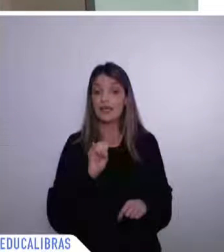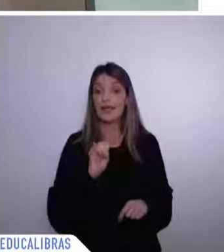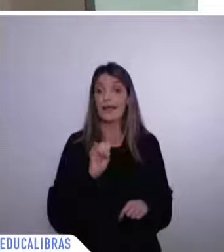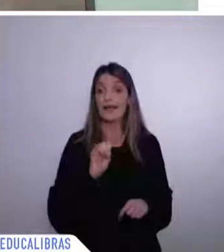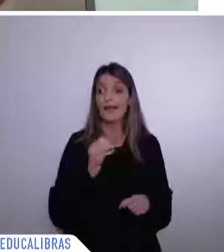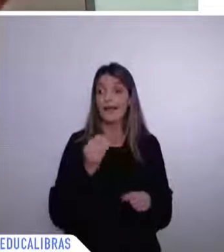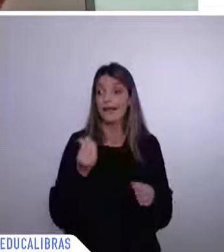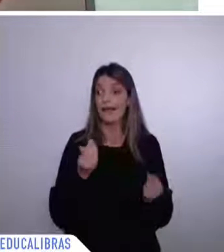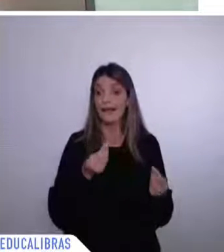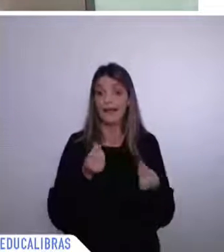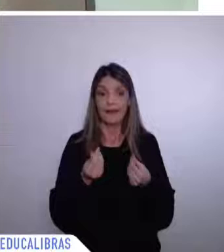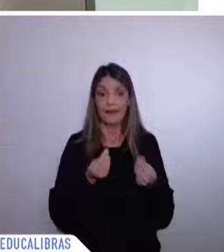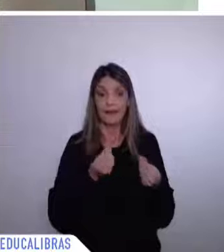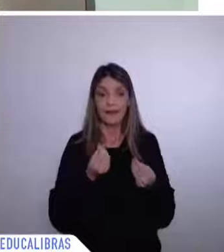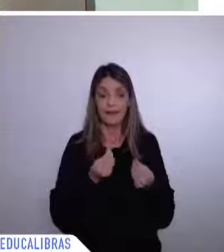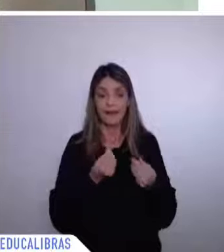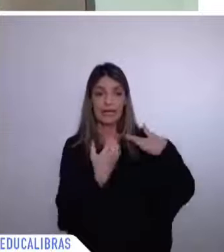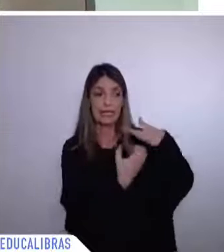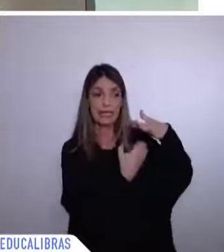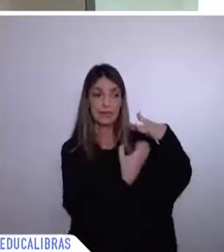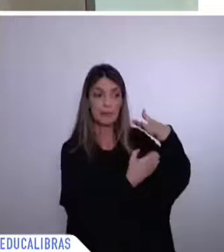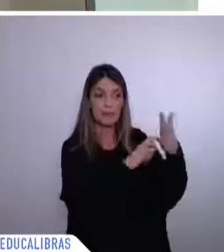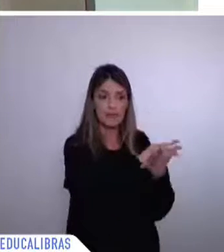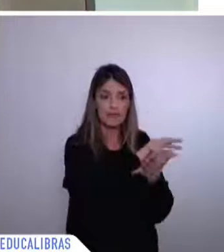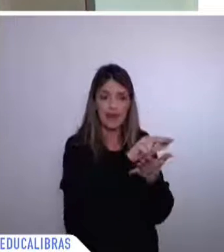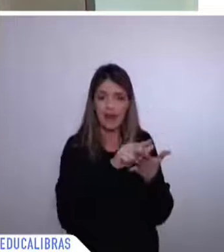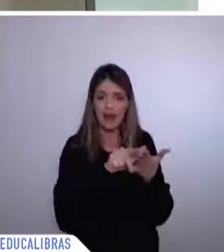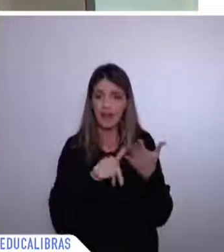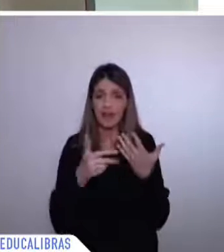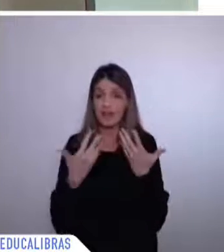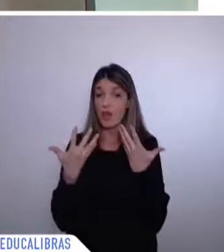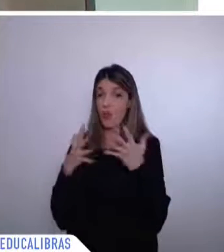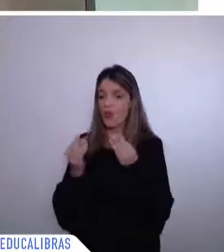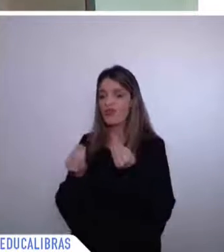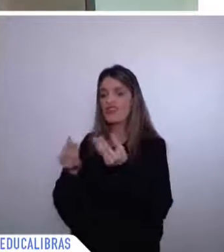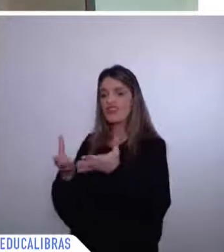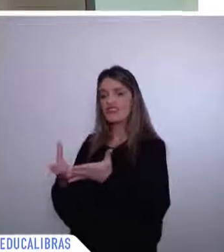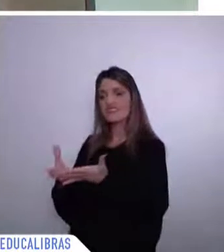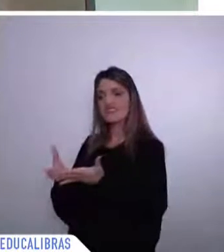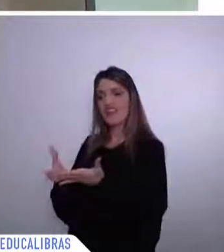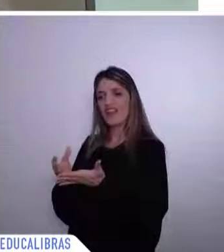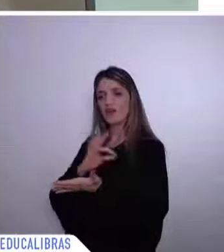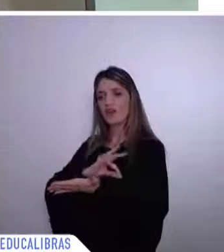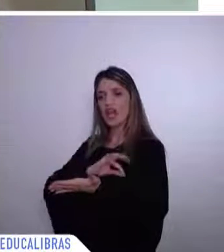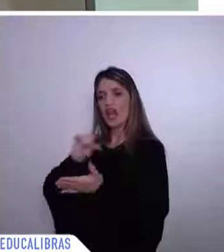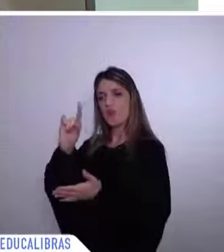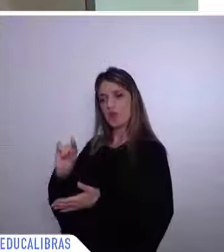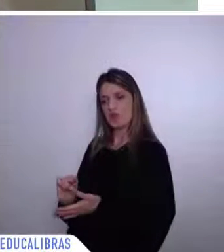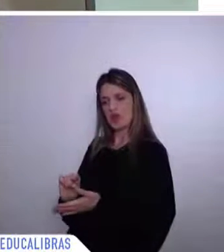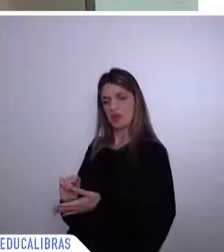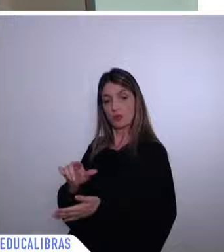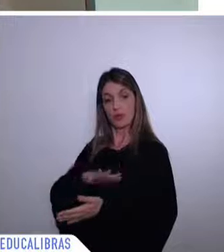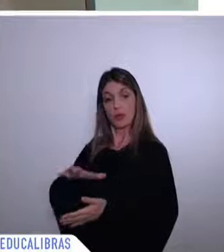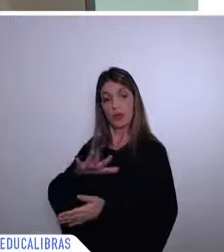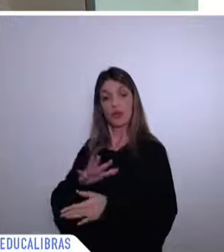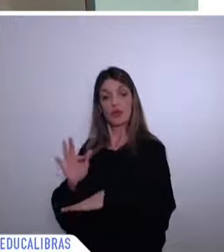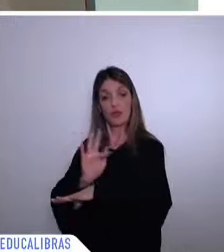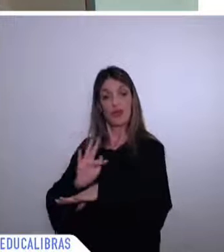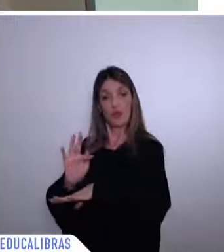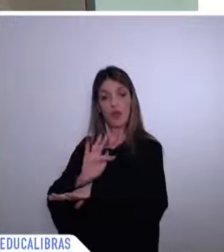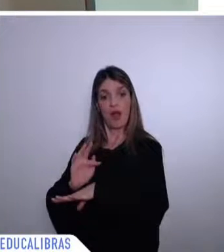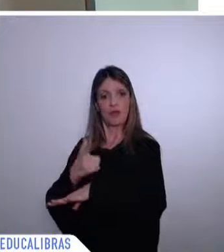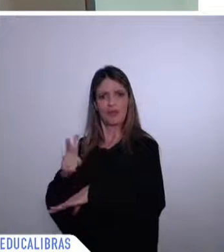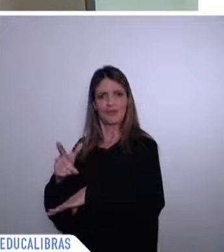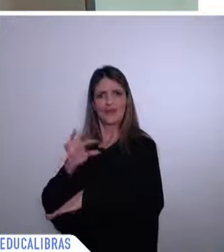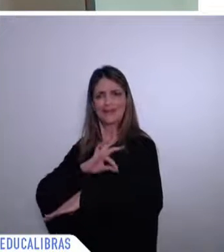relationship. If we don't provide this minimum, we will not make the companies give that